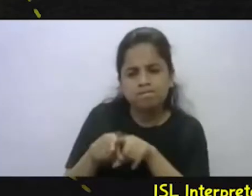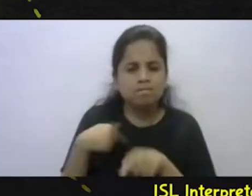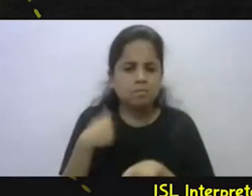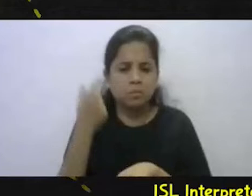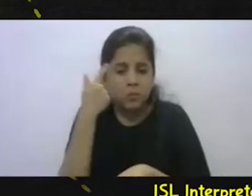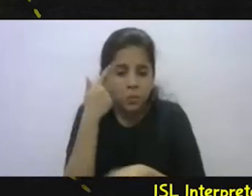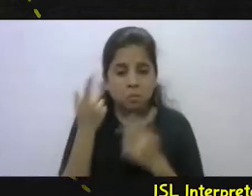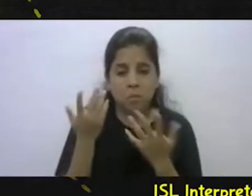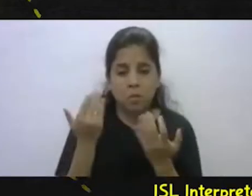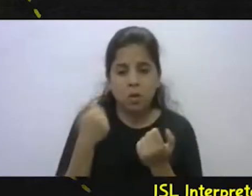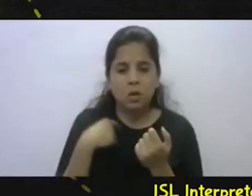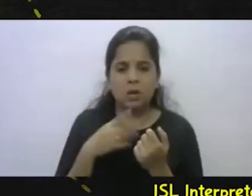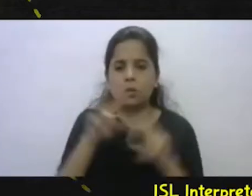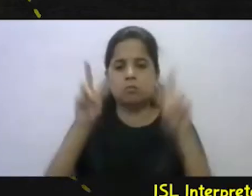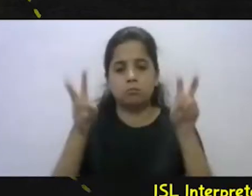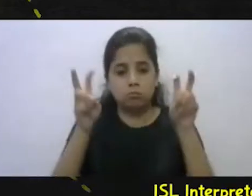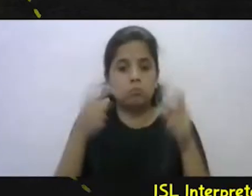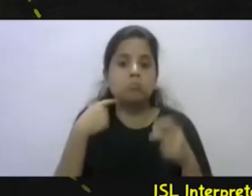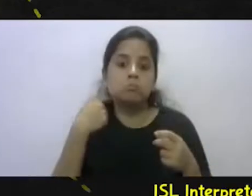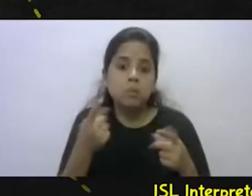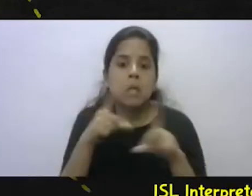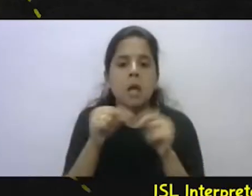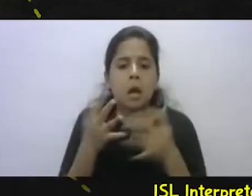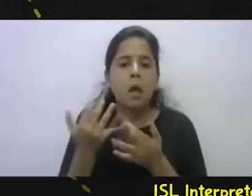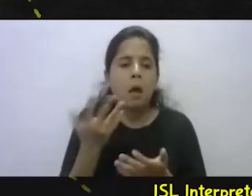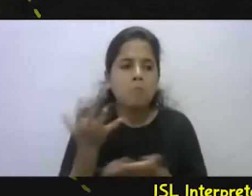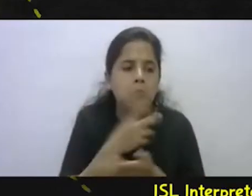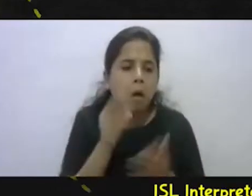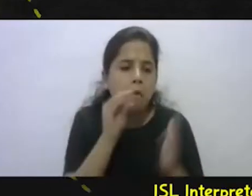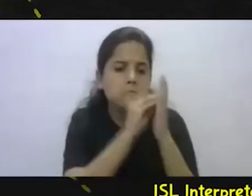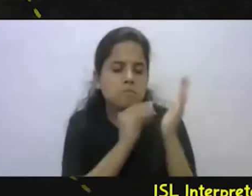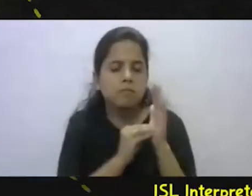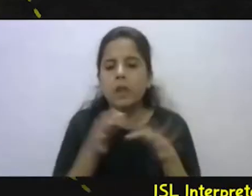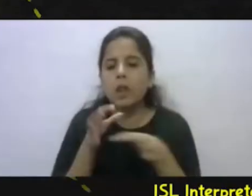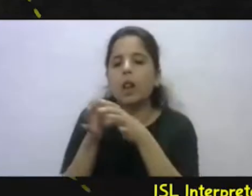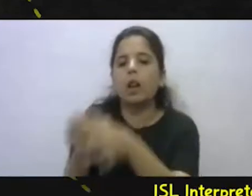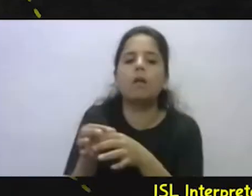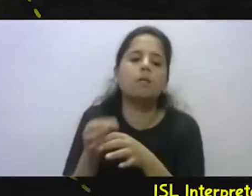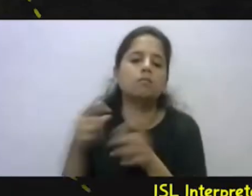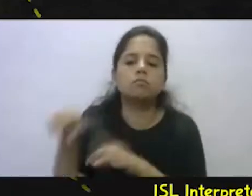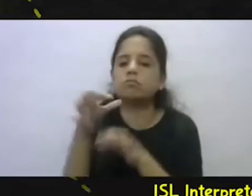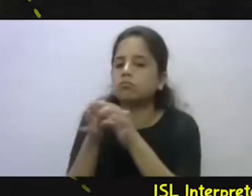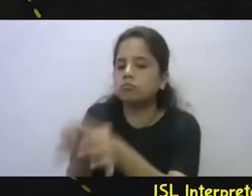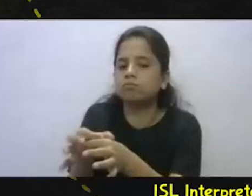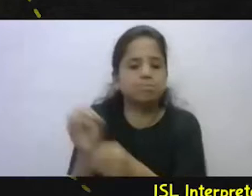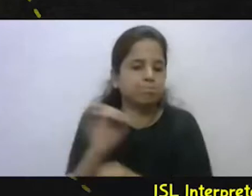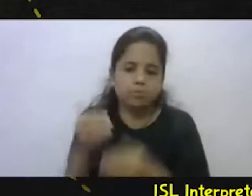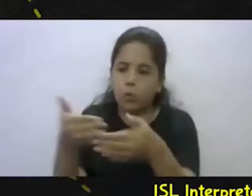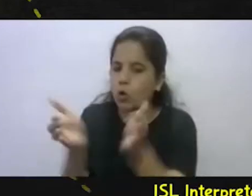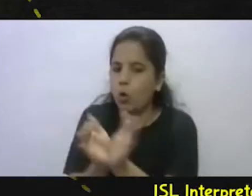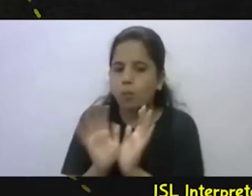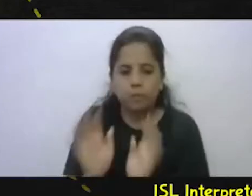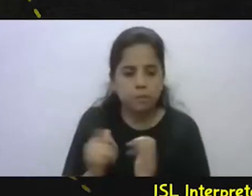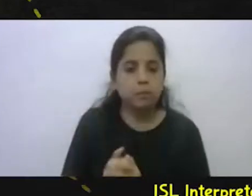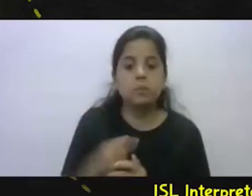can be coded in form of data again when it comes to marginalized communities. And to extend this point to say that